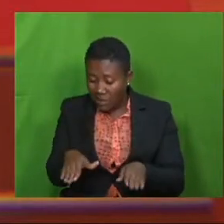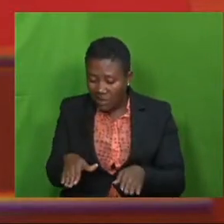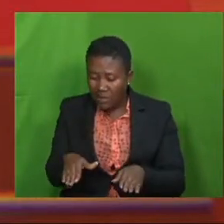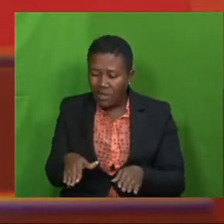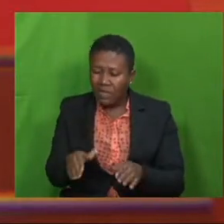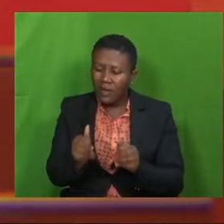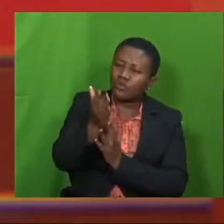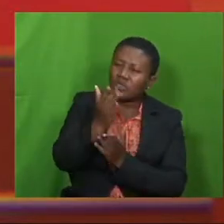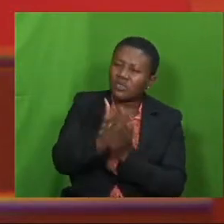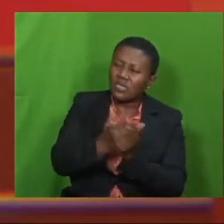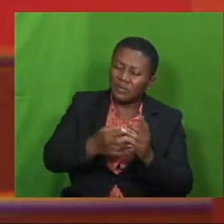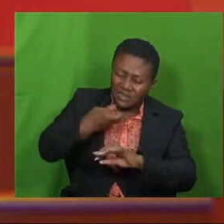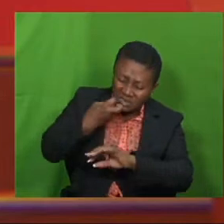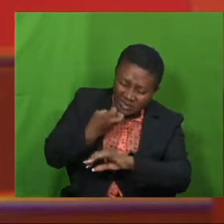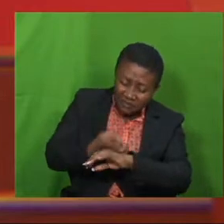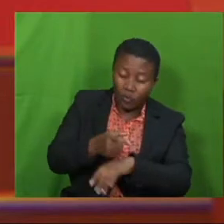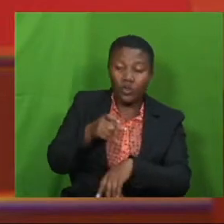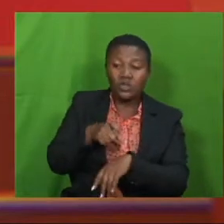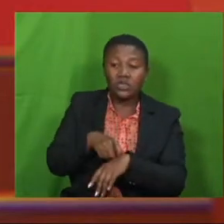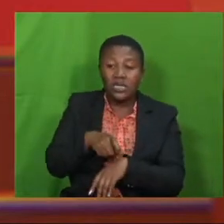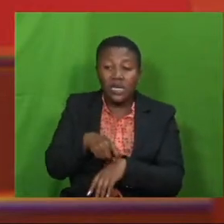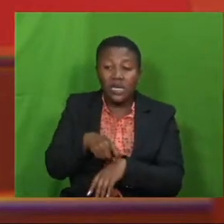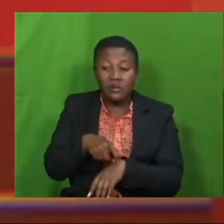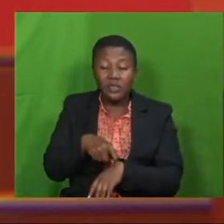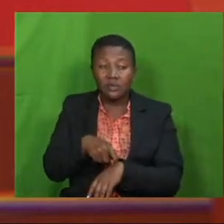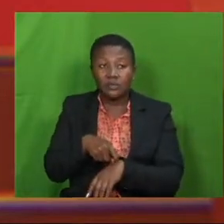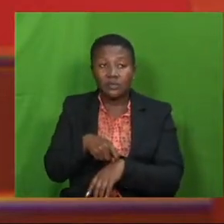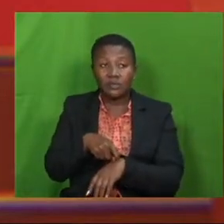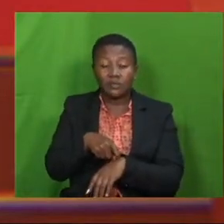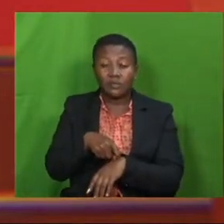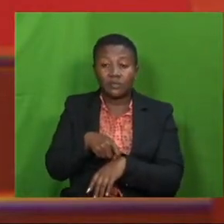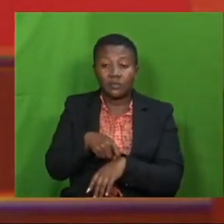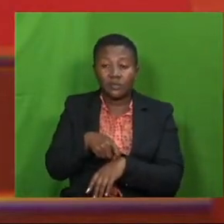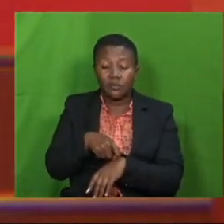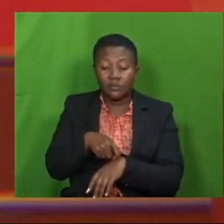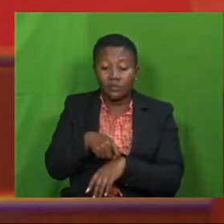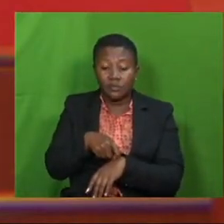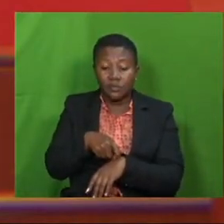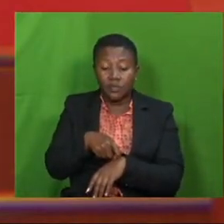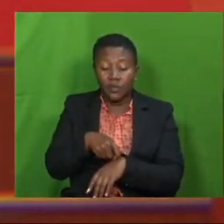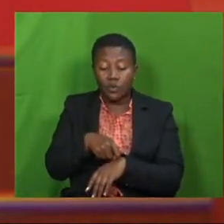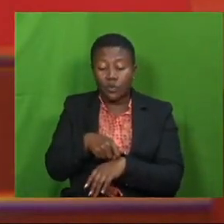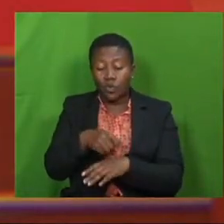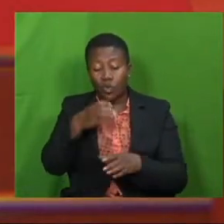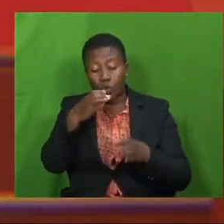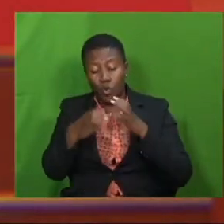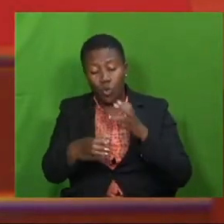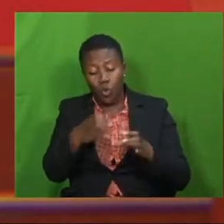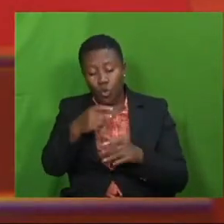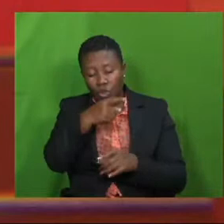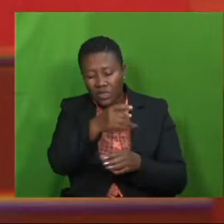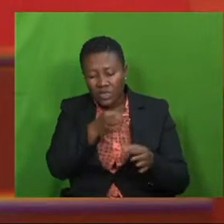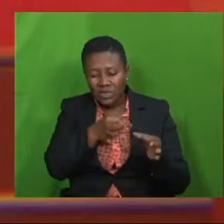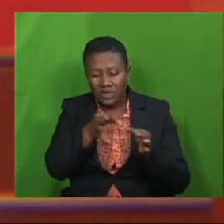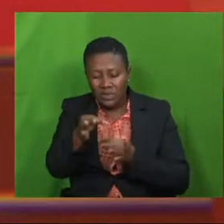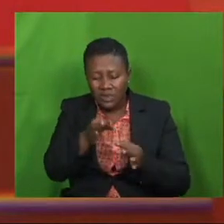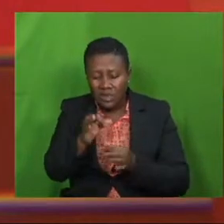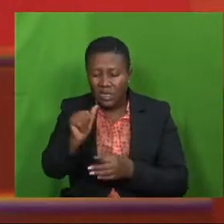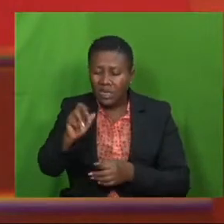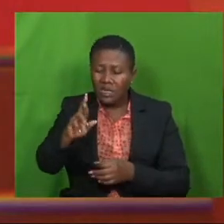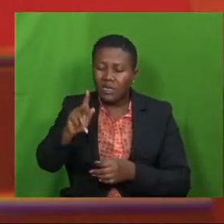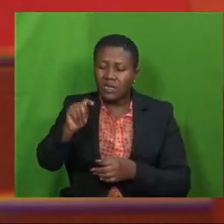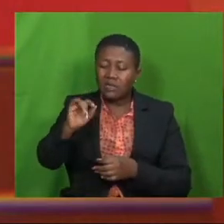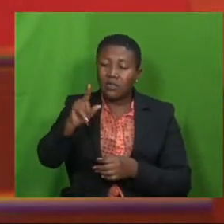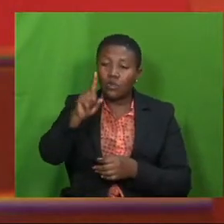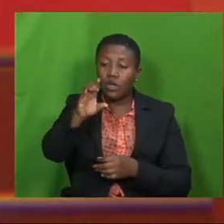some tough periods. Aside that, the recent Supreme Court's interpretation of Article 102 and 104